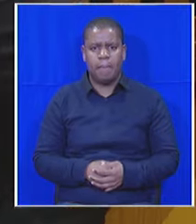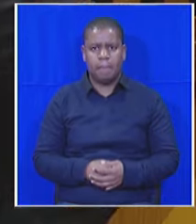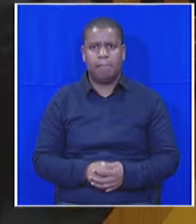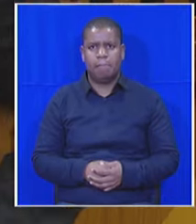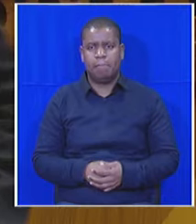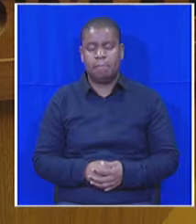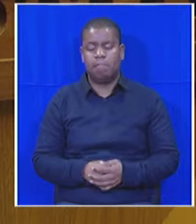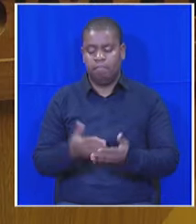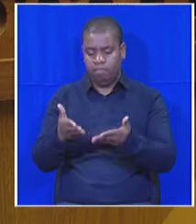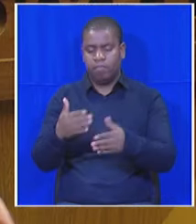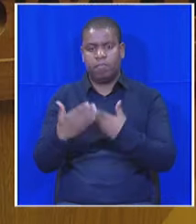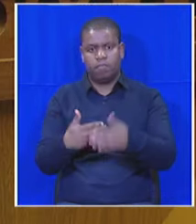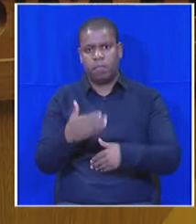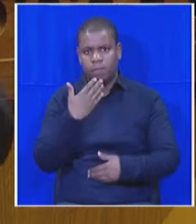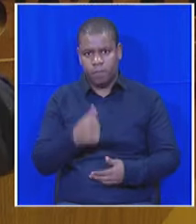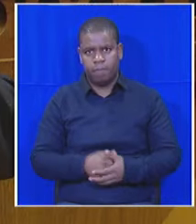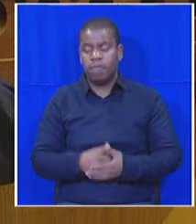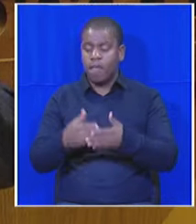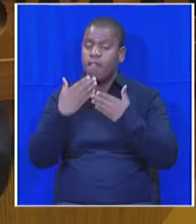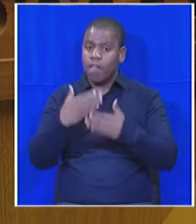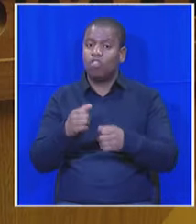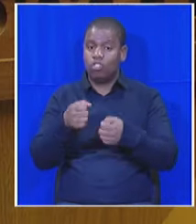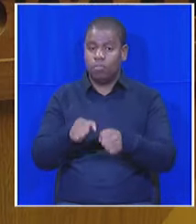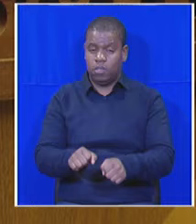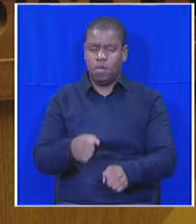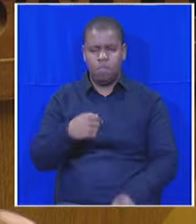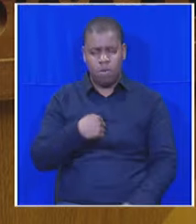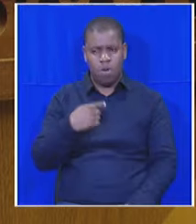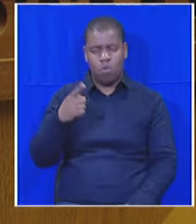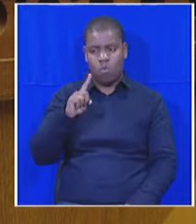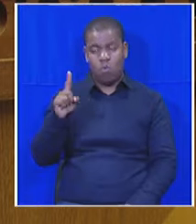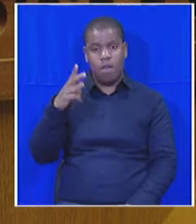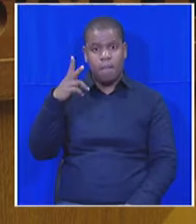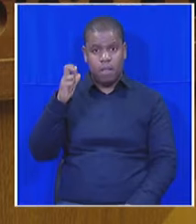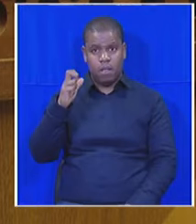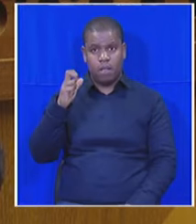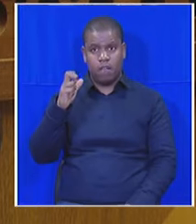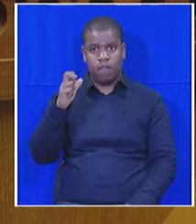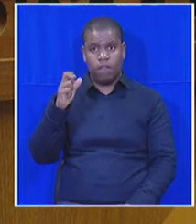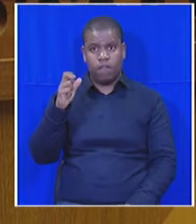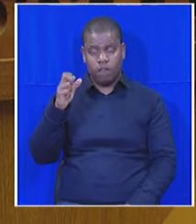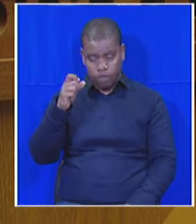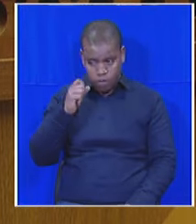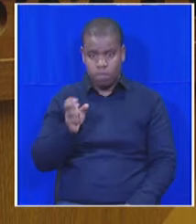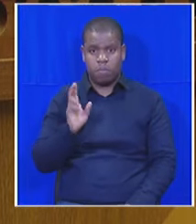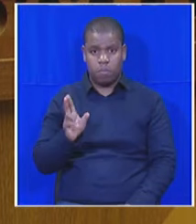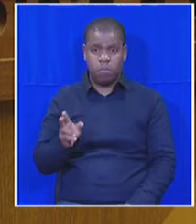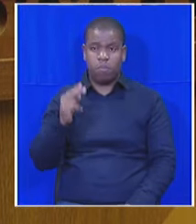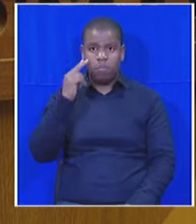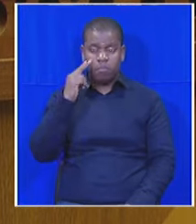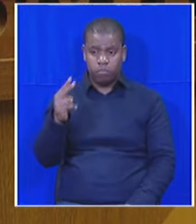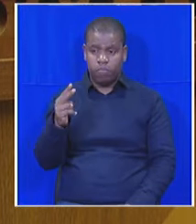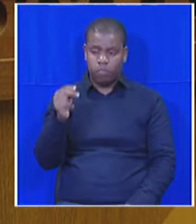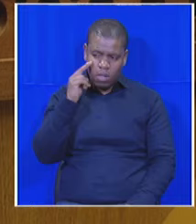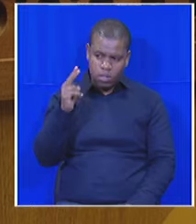Continue, Honorable Ollis. Thank you, Chairperson. I don't happen to believe personally in reincarnation, but when I see the